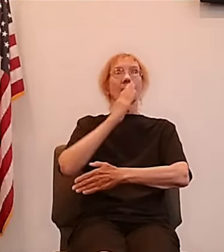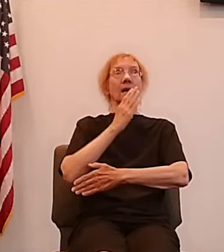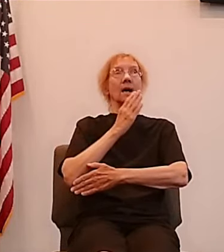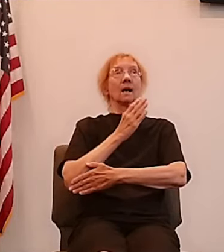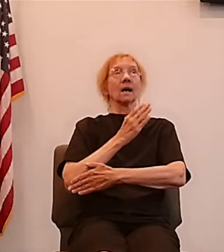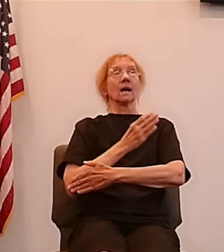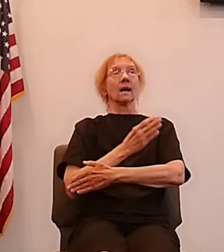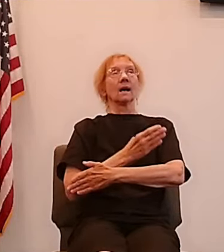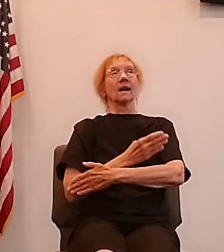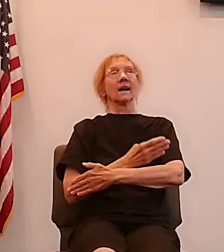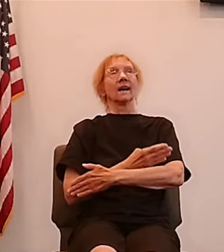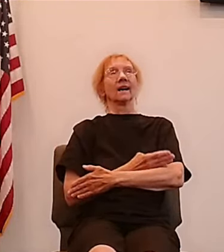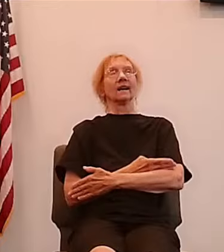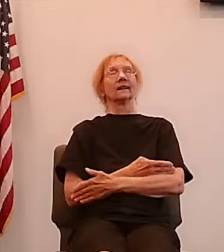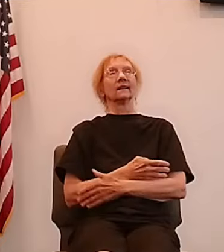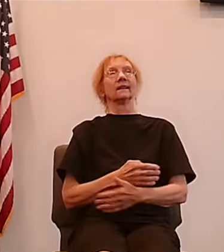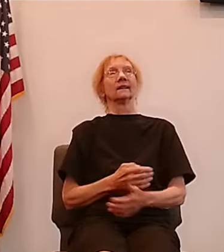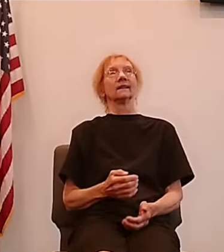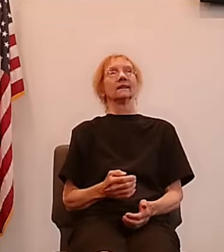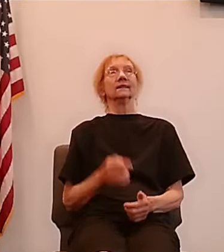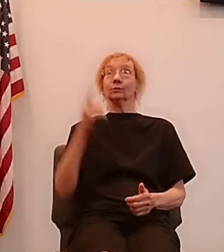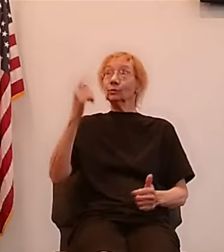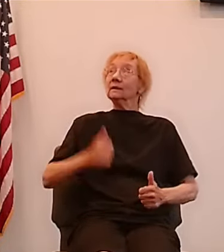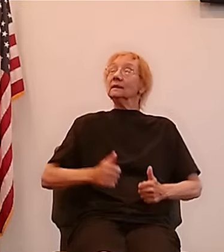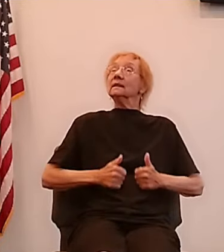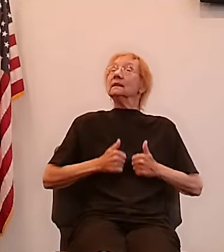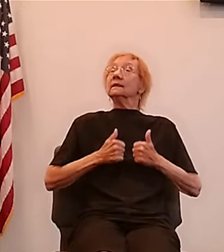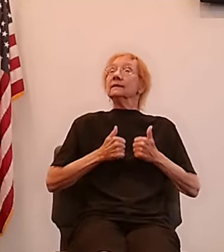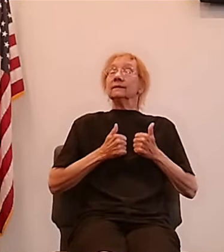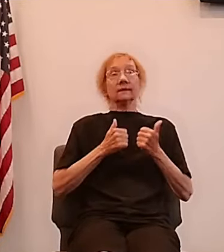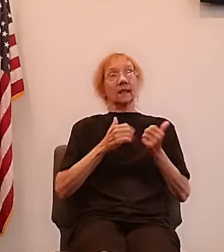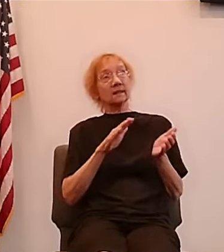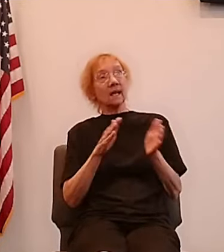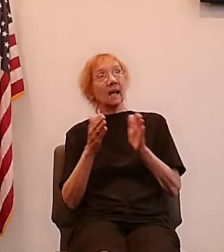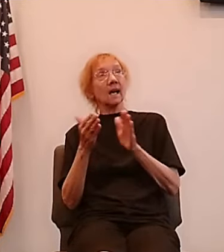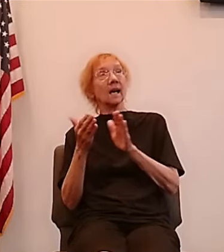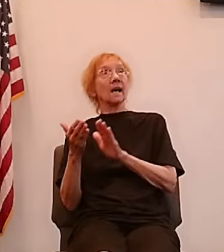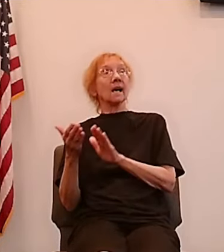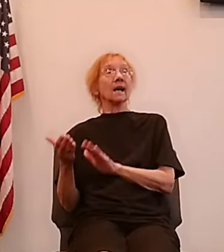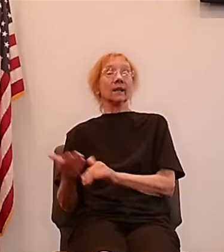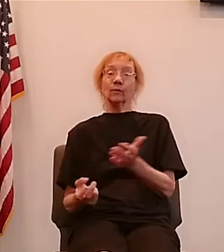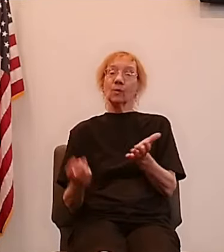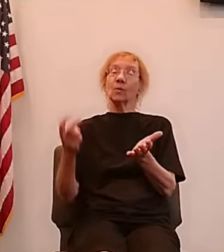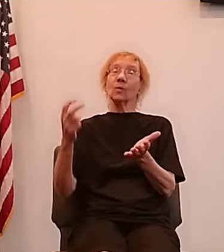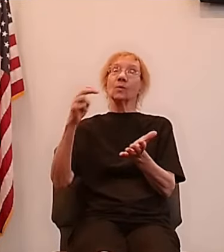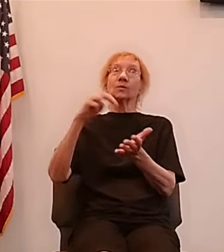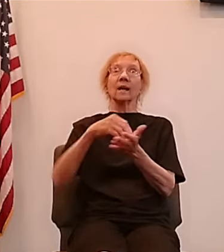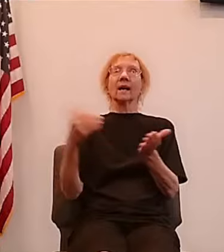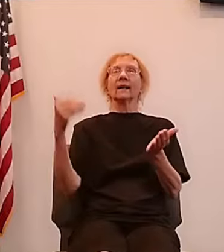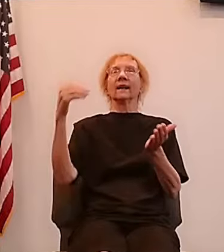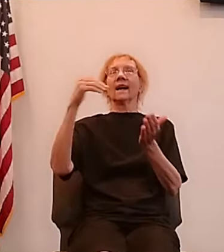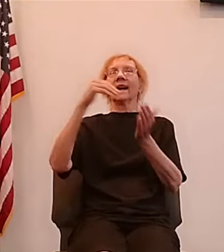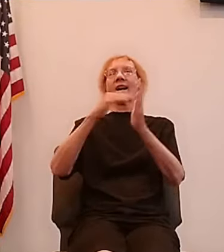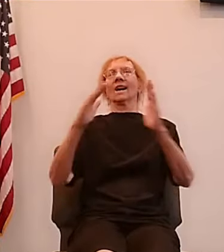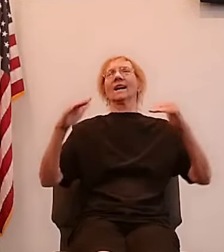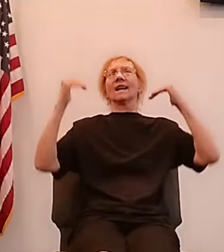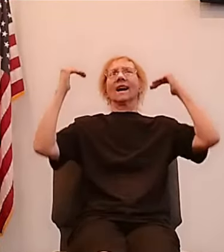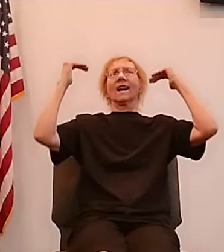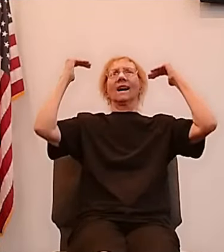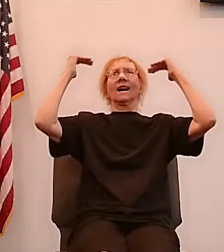Son. And you lived, and you died, and you rose again